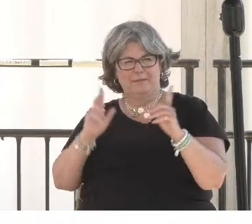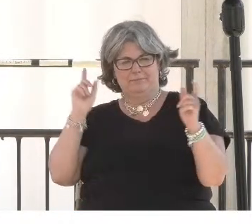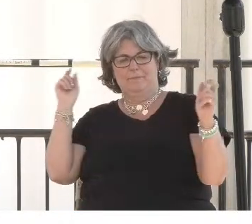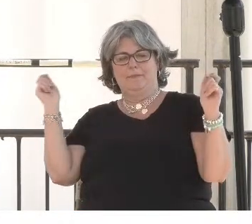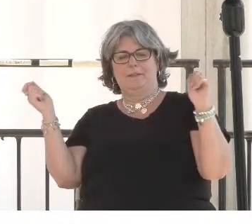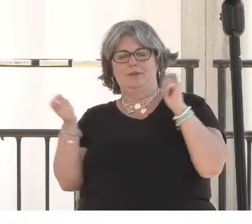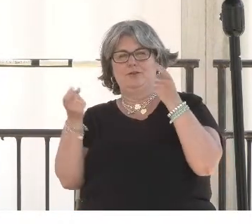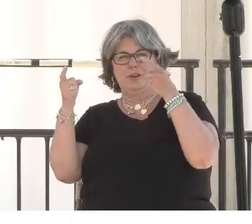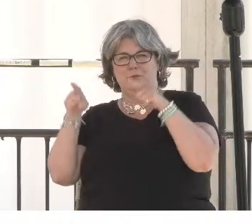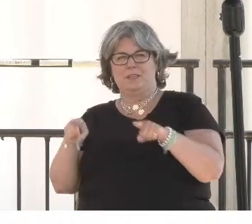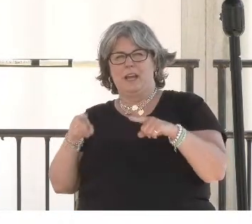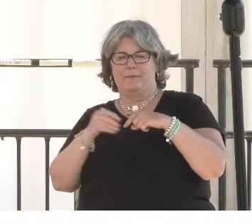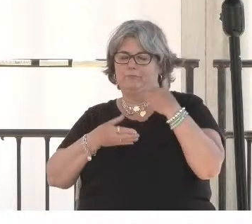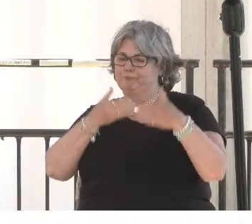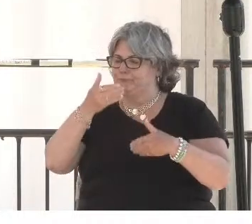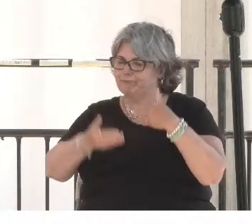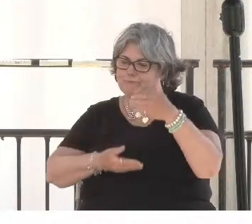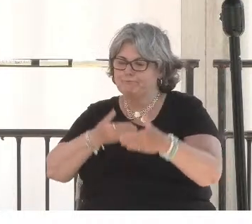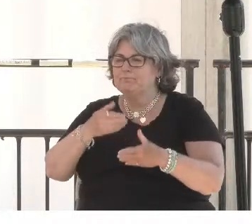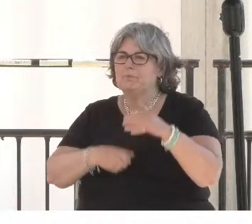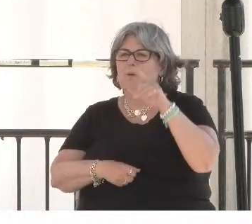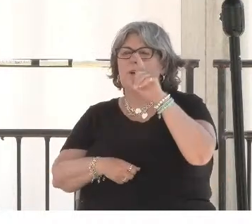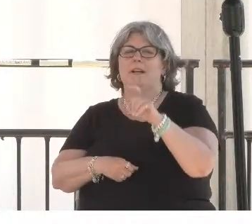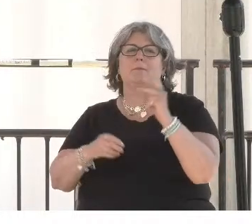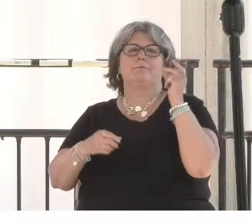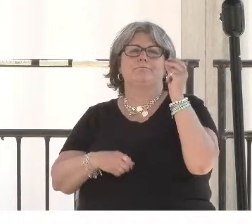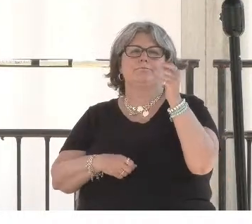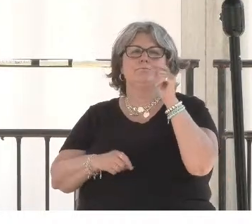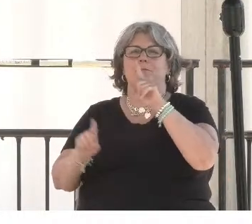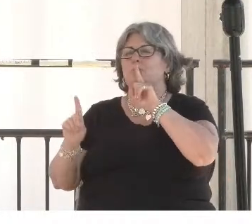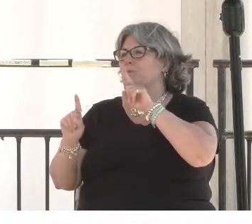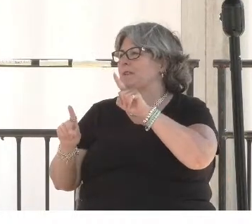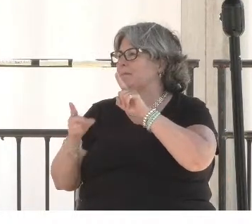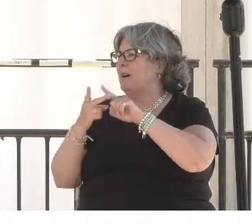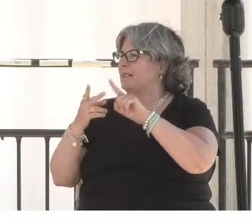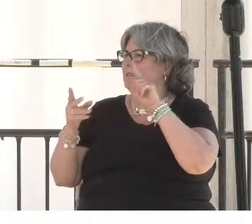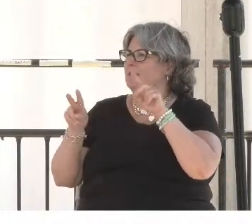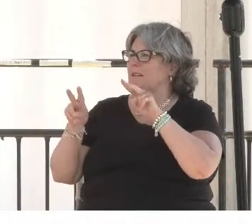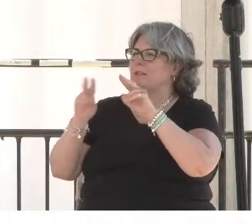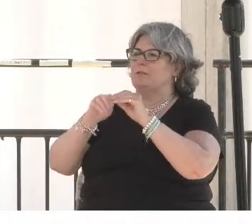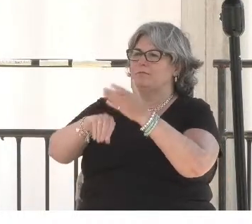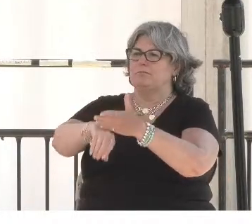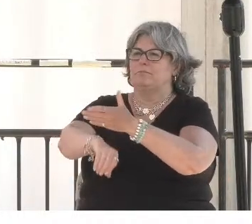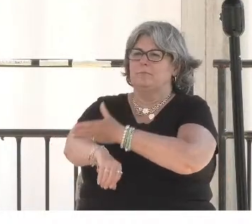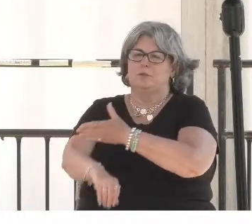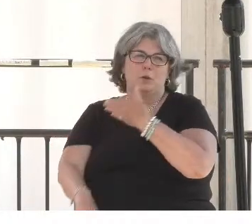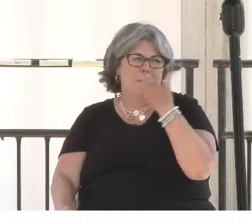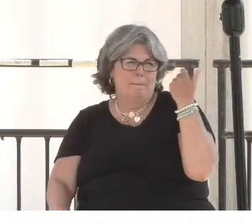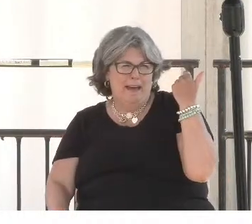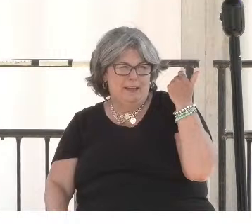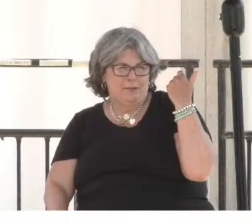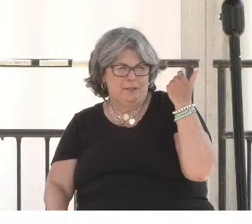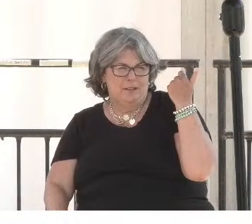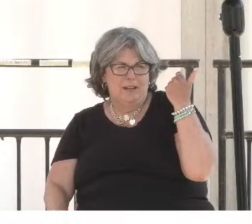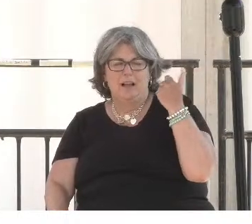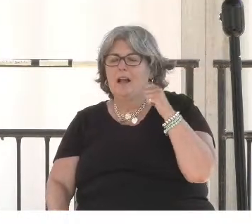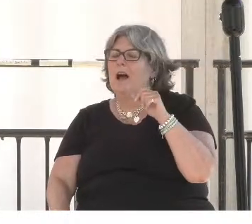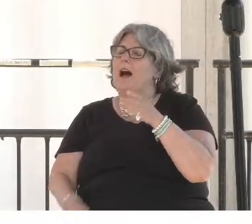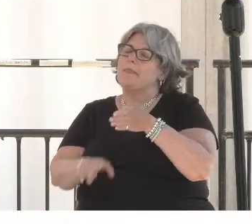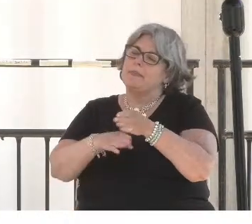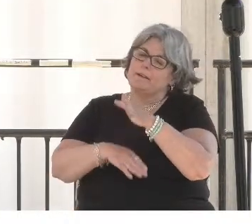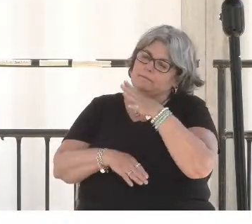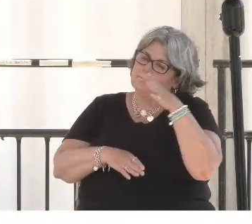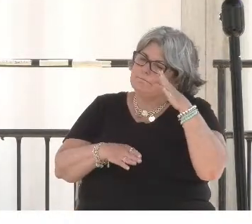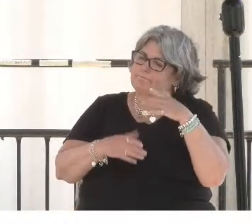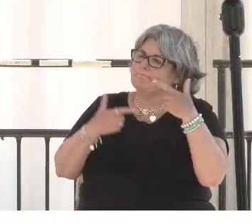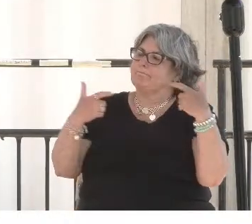were happening faster, and we needed to be quicker in our responses and really looking to do better. And as agriculture, I think we have a huge